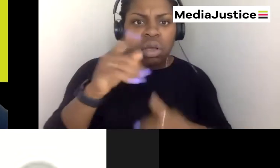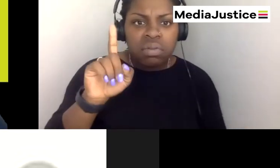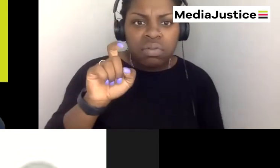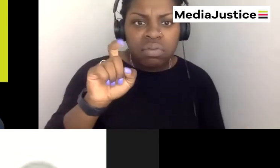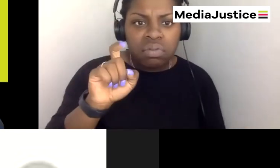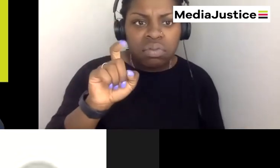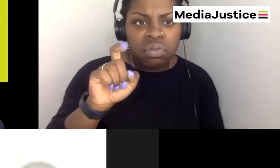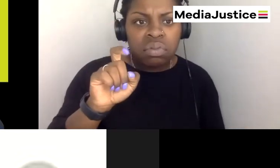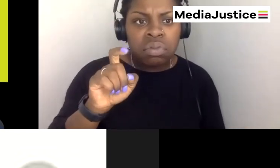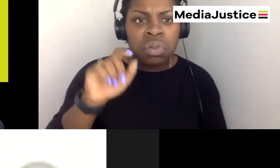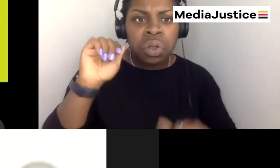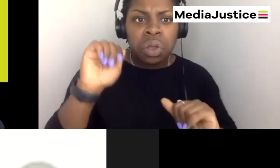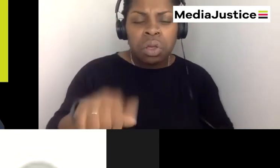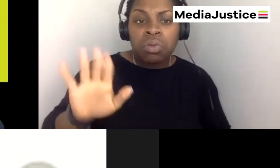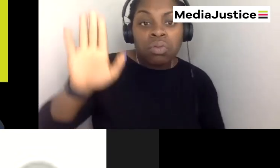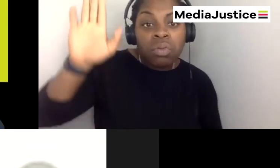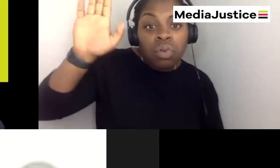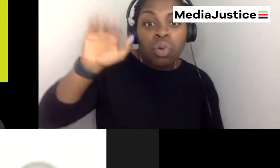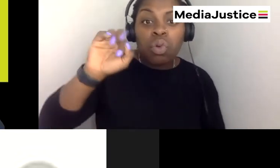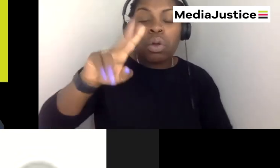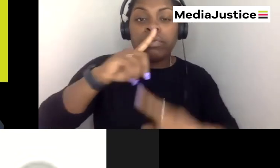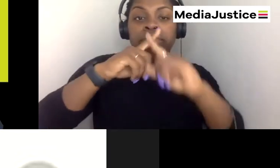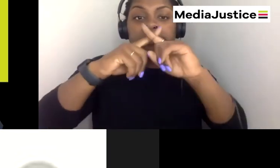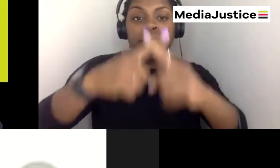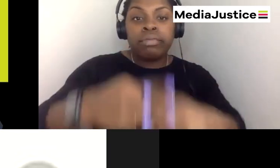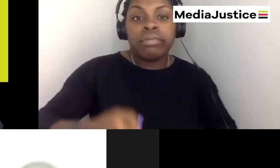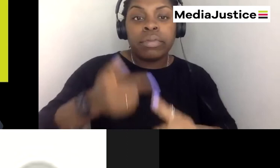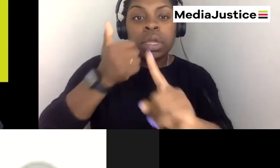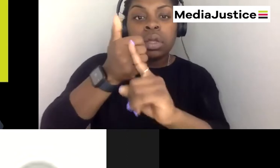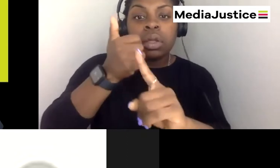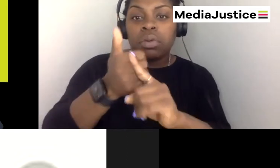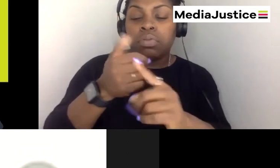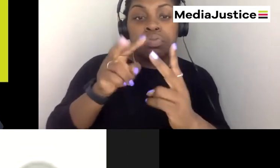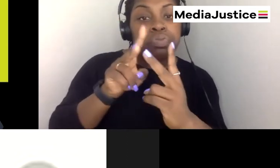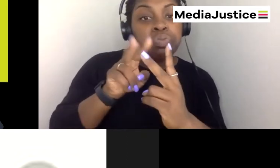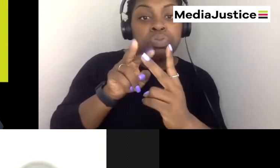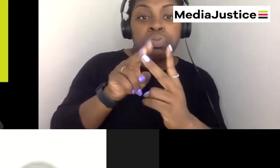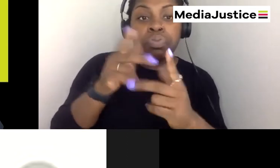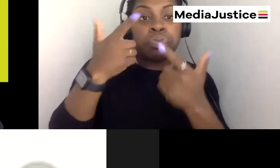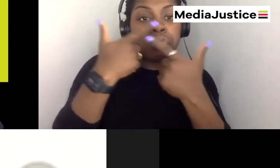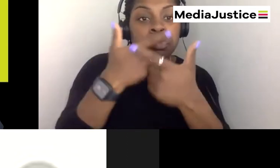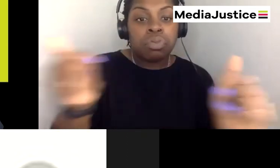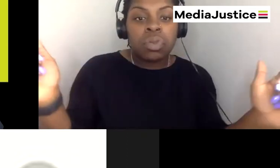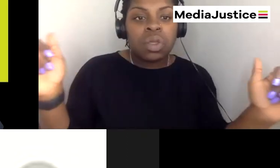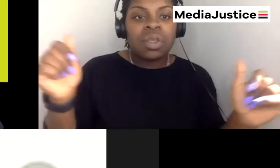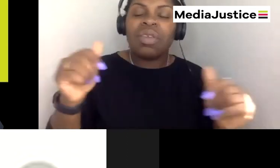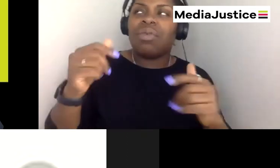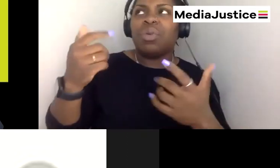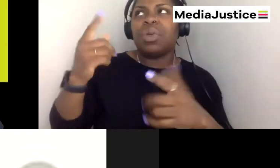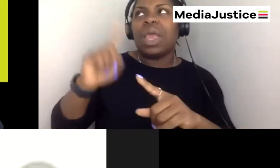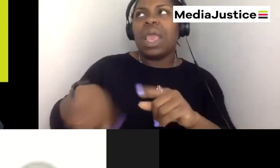You can raise your hand or unmute yourself. I don't think you can unmute yourself, actually.